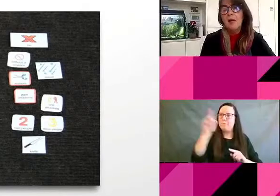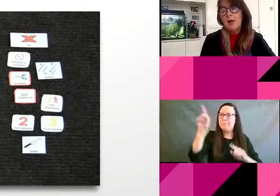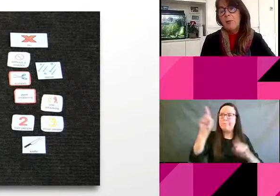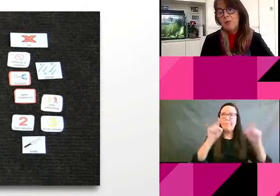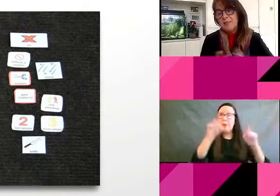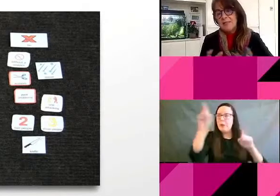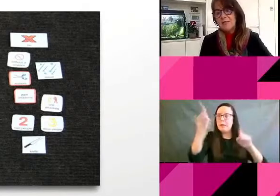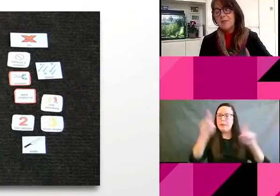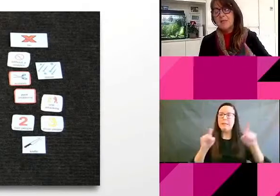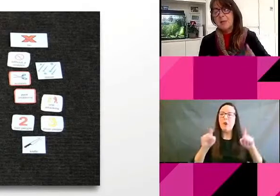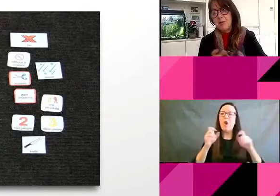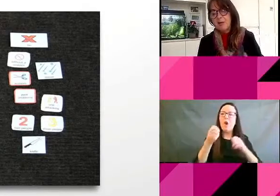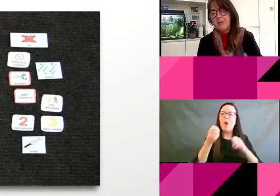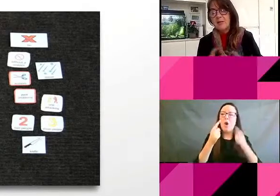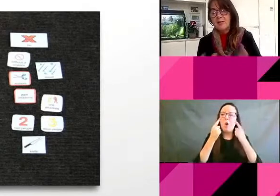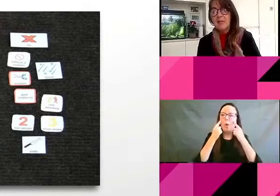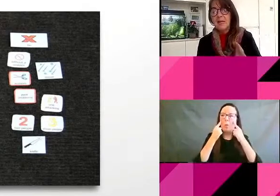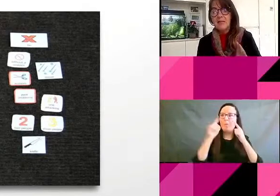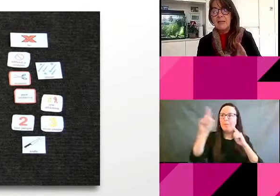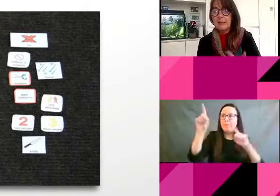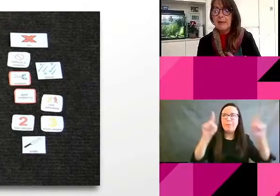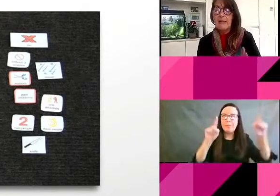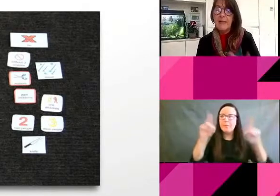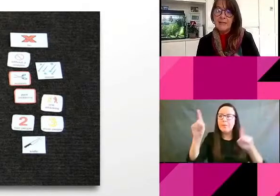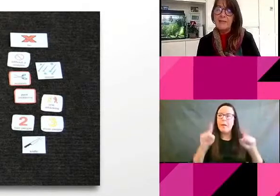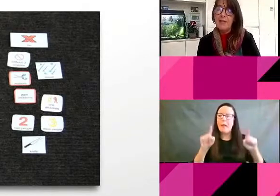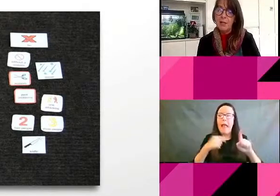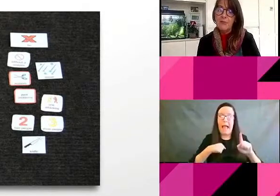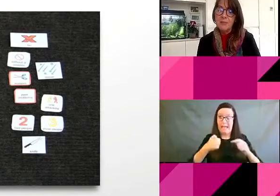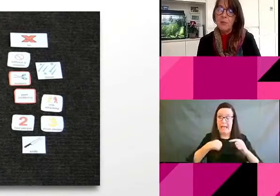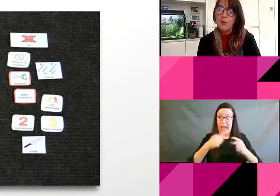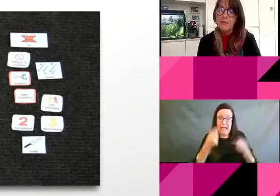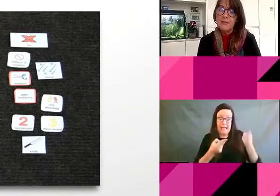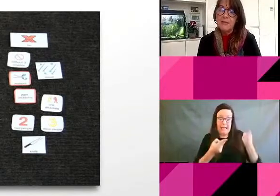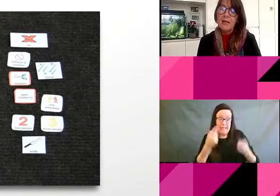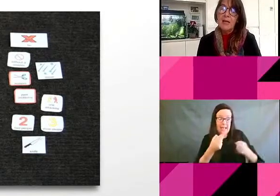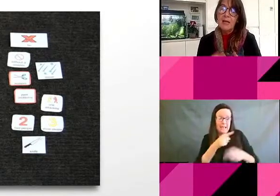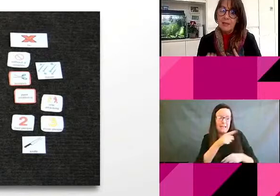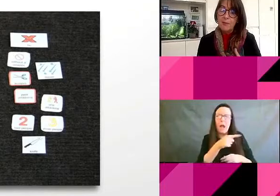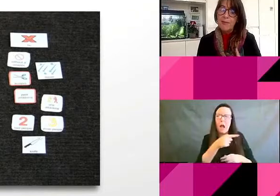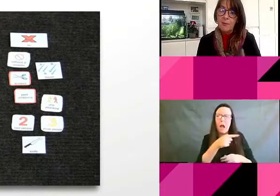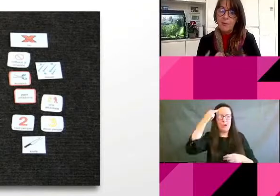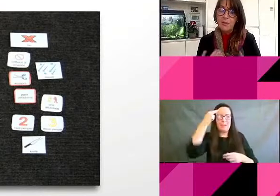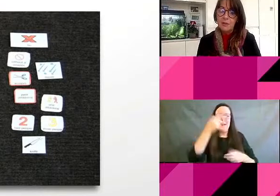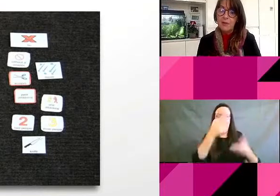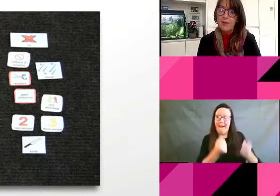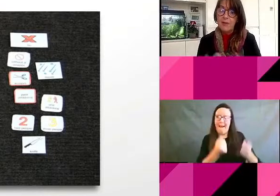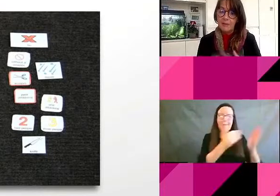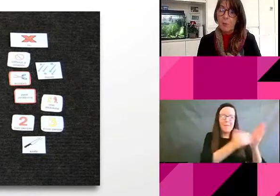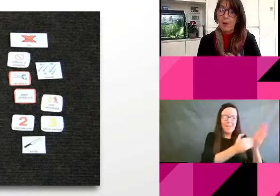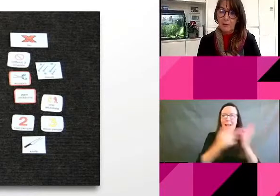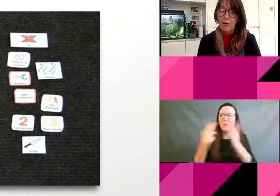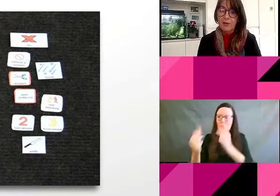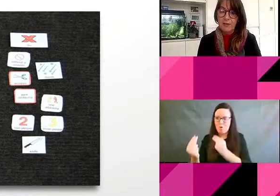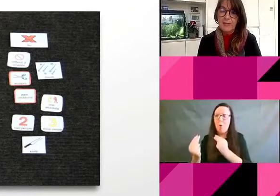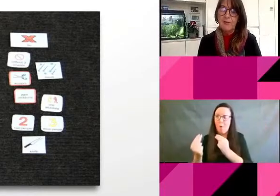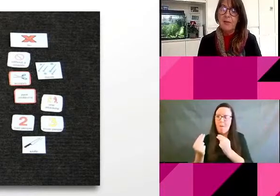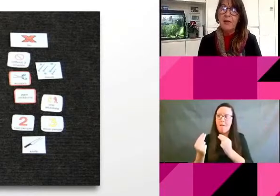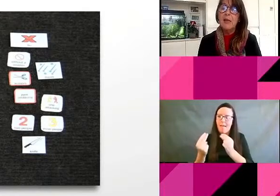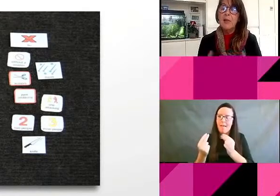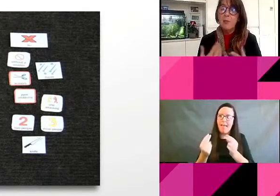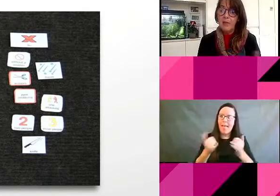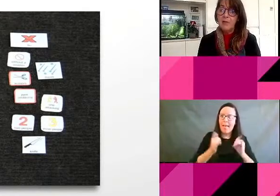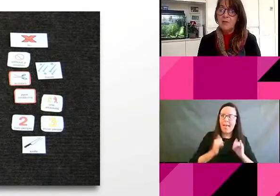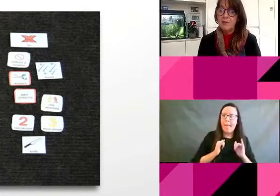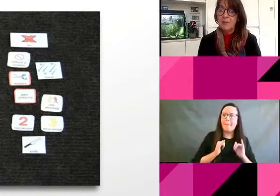finger. And with assessment, I worked out that he had a clear yes-no response, and he was able to communicate well